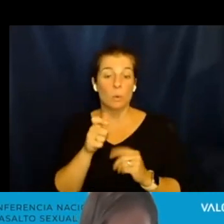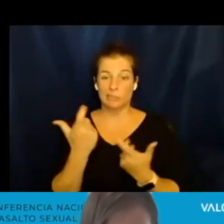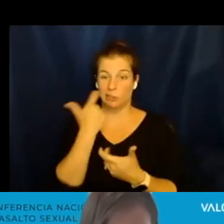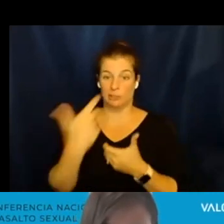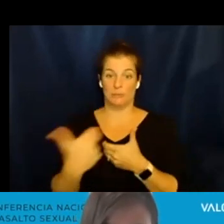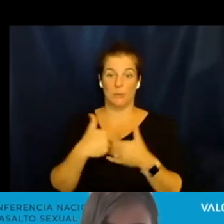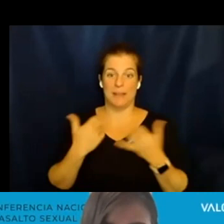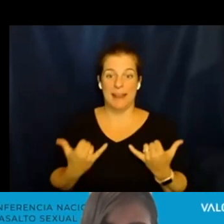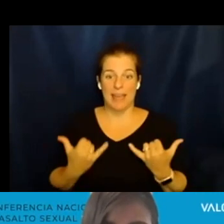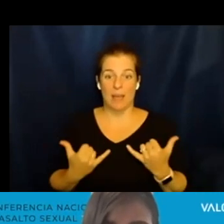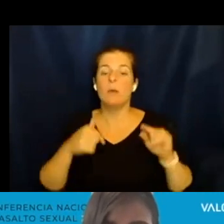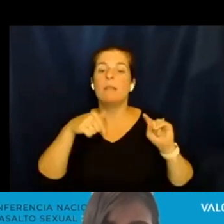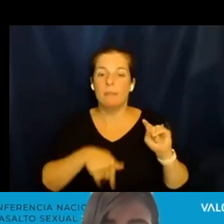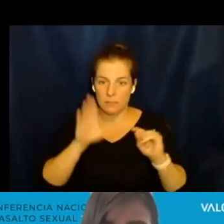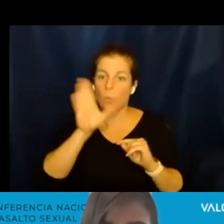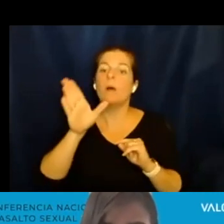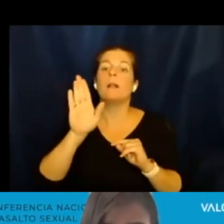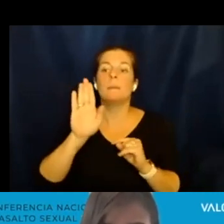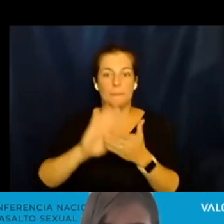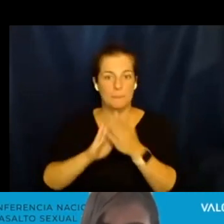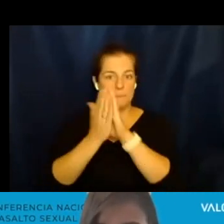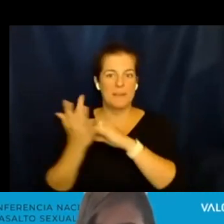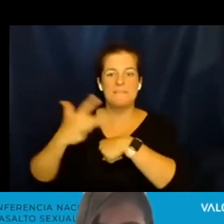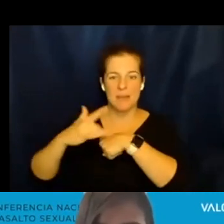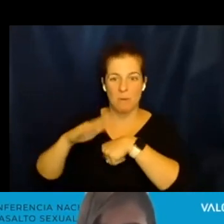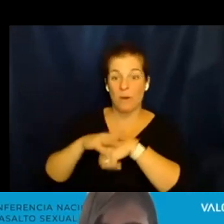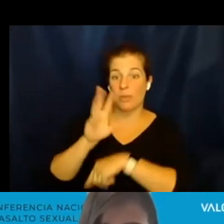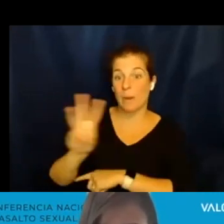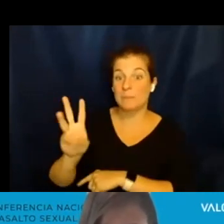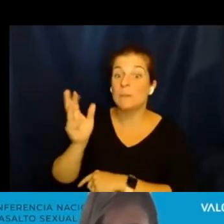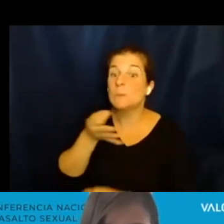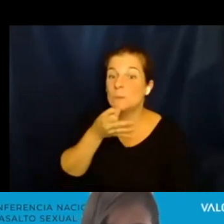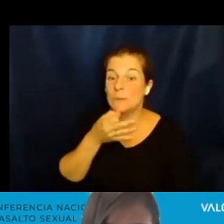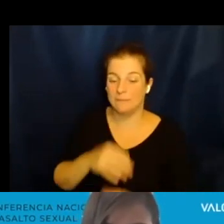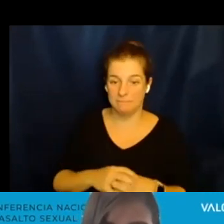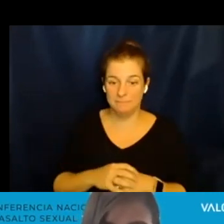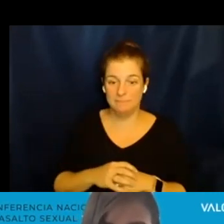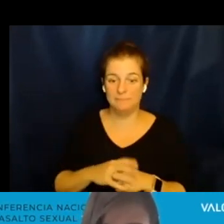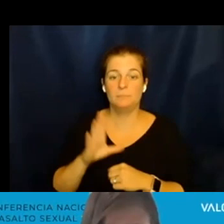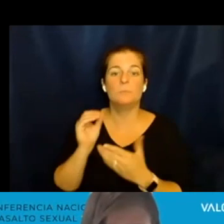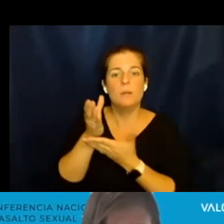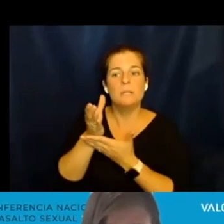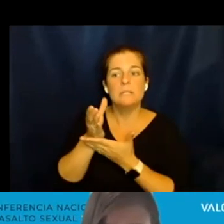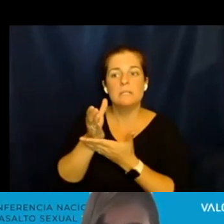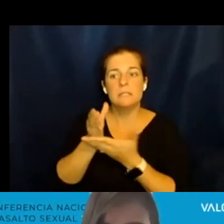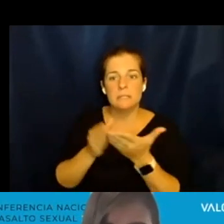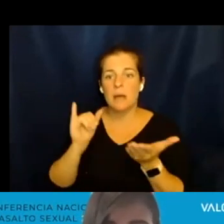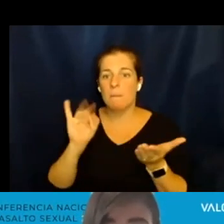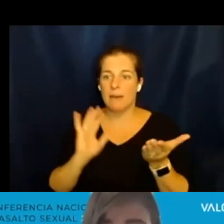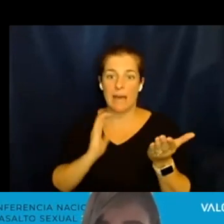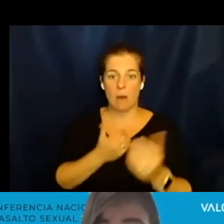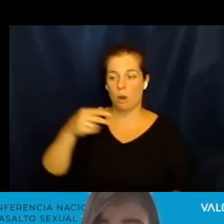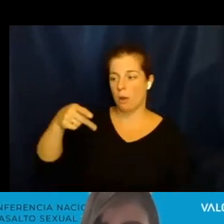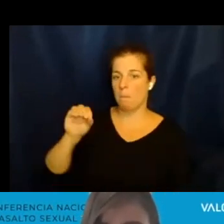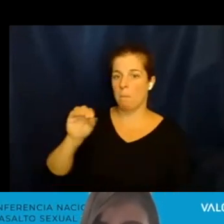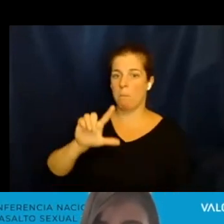these will be available on our website soon. Again, so some of our poll questions, we have only one